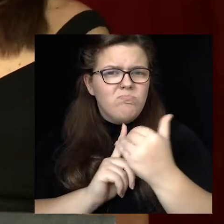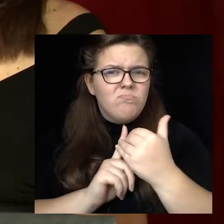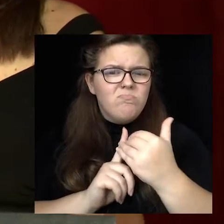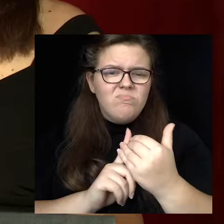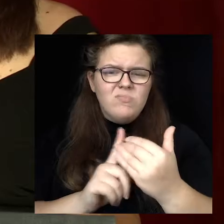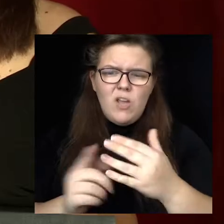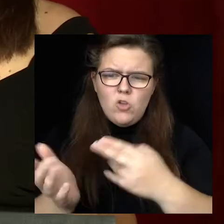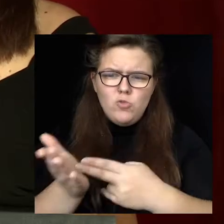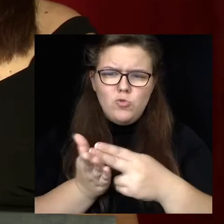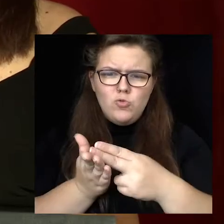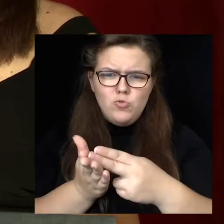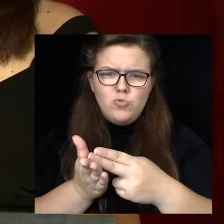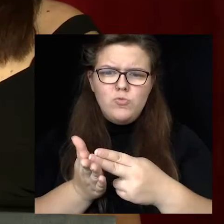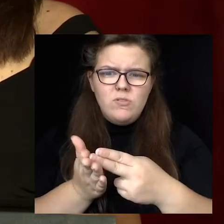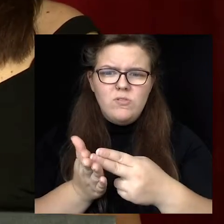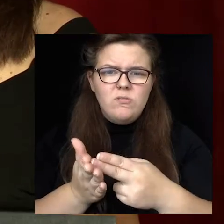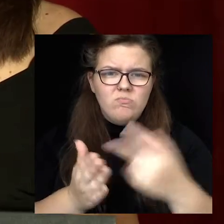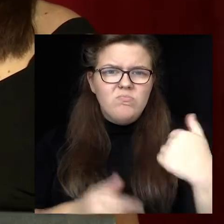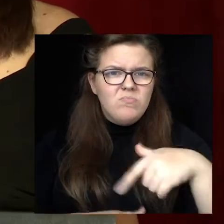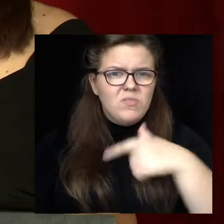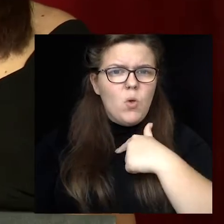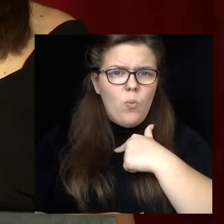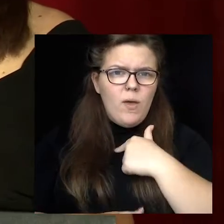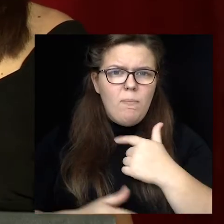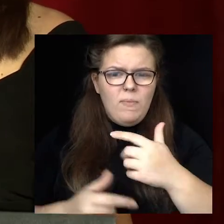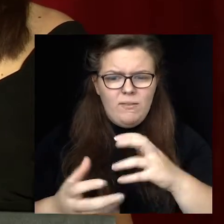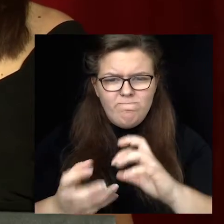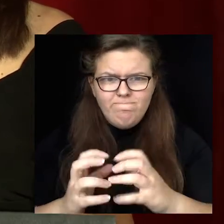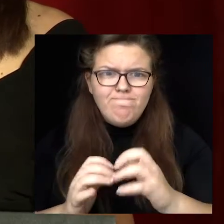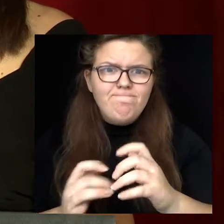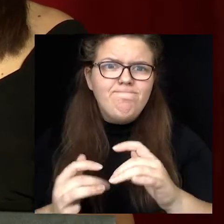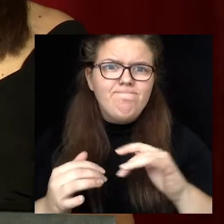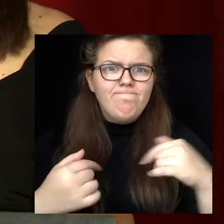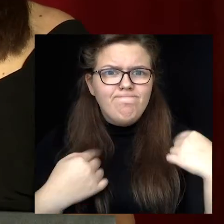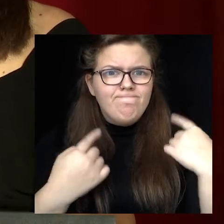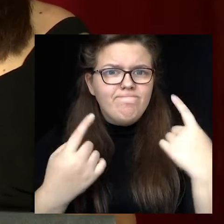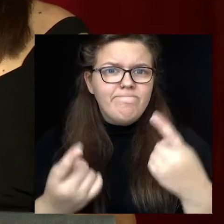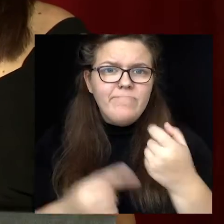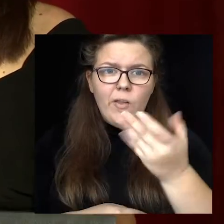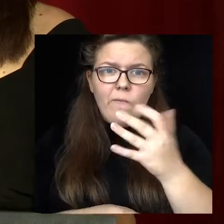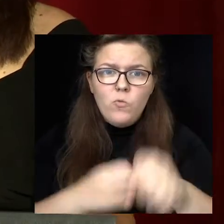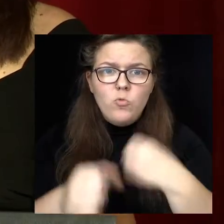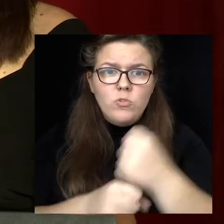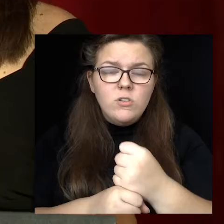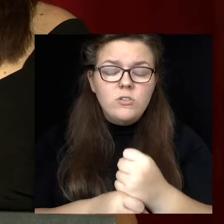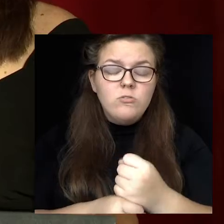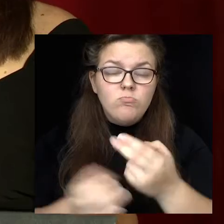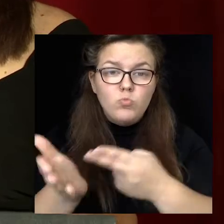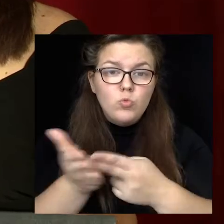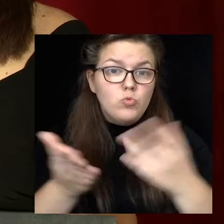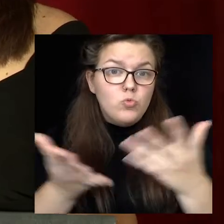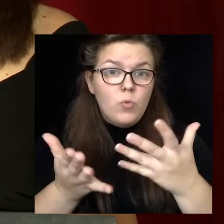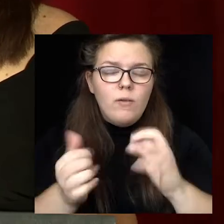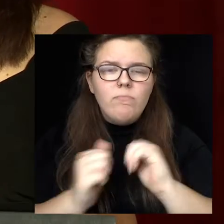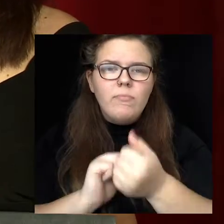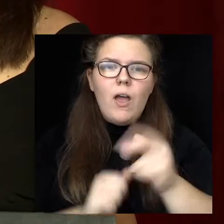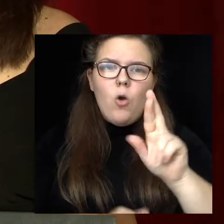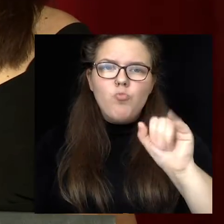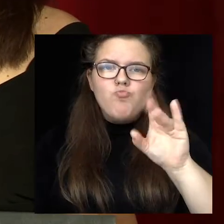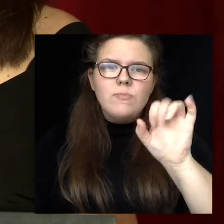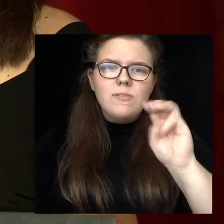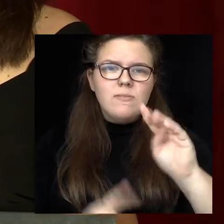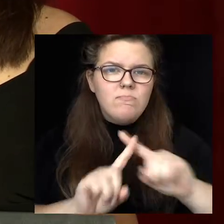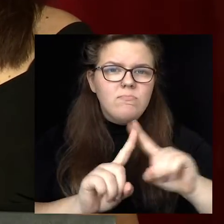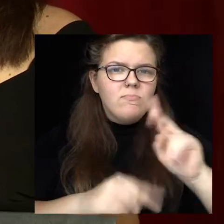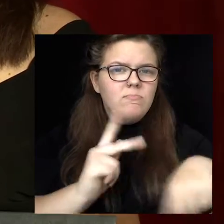a fundamental truth that we had been wrestling with over the last couple of years. And that truth was how racism and other